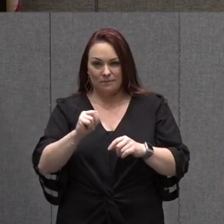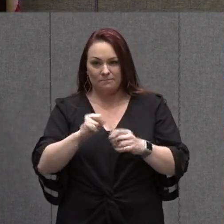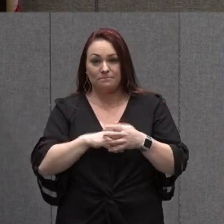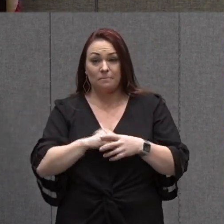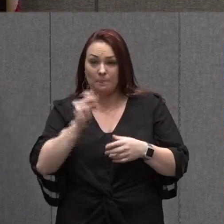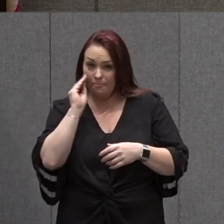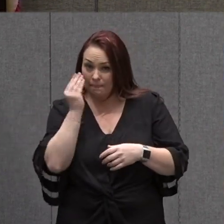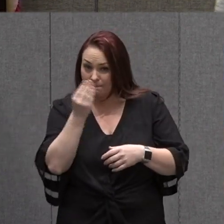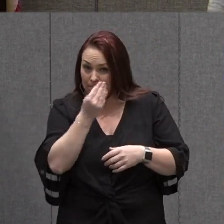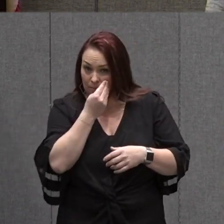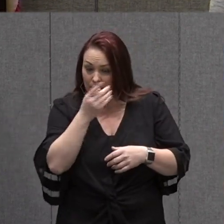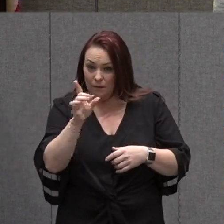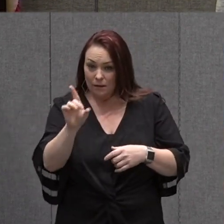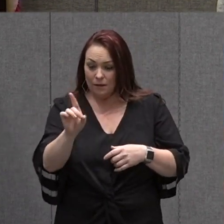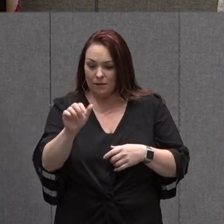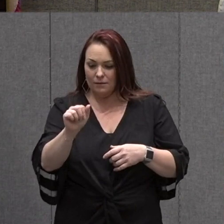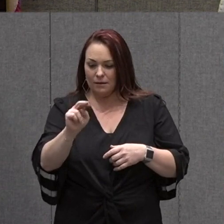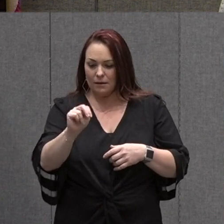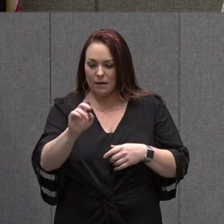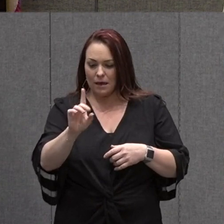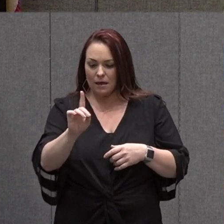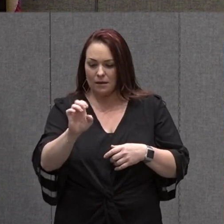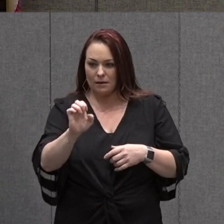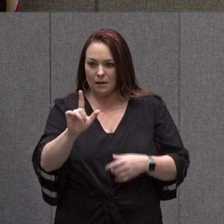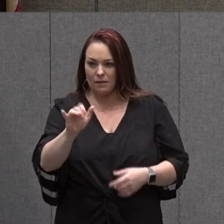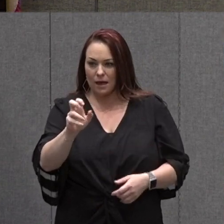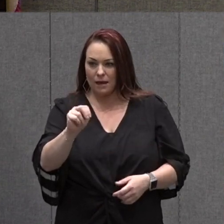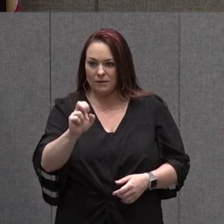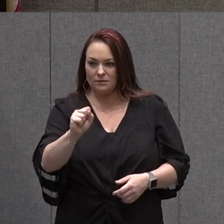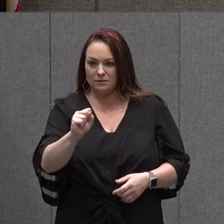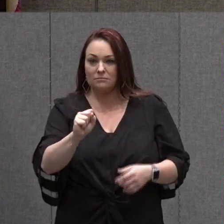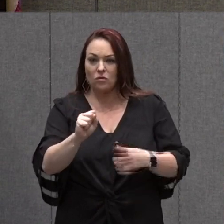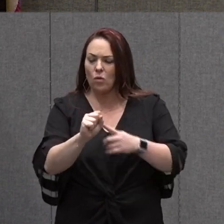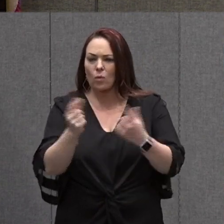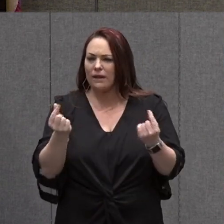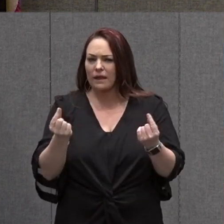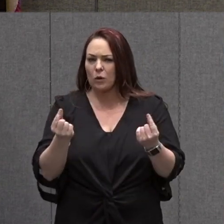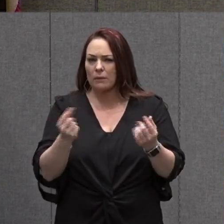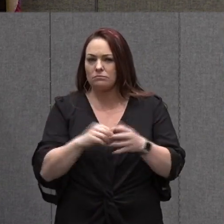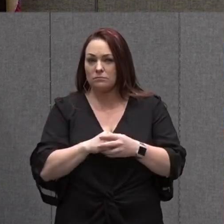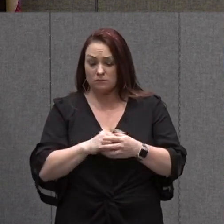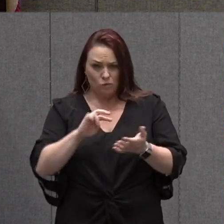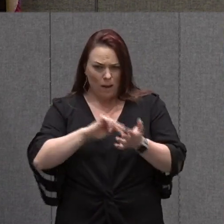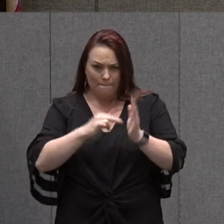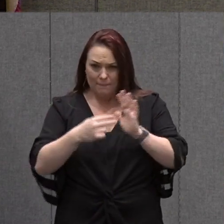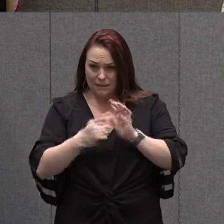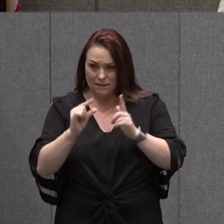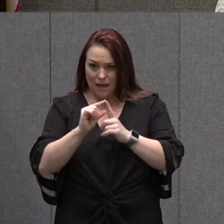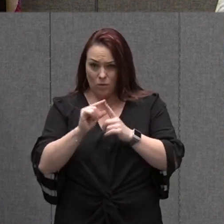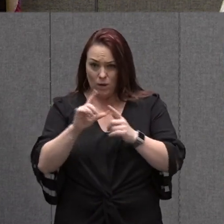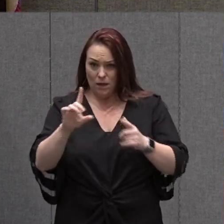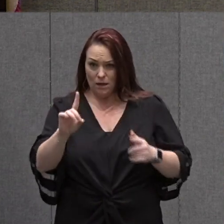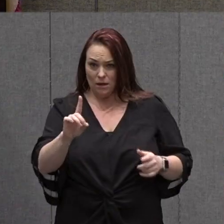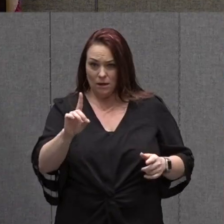Dandelions. What are these dandelions doing? Do you know what a dandelion is? I brought a